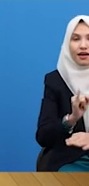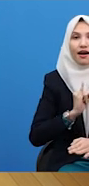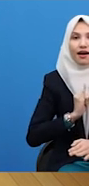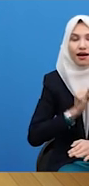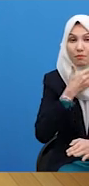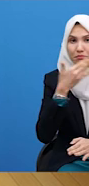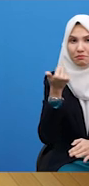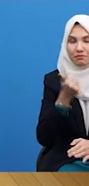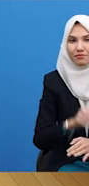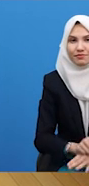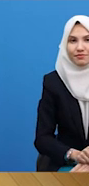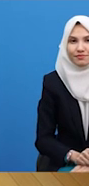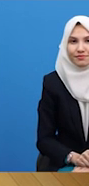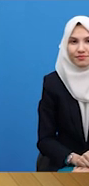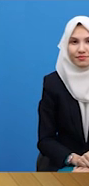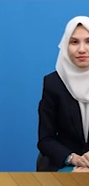prefer."